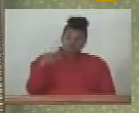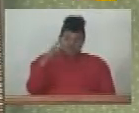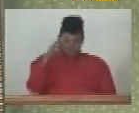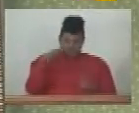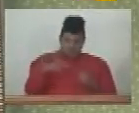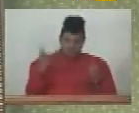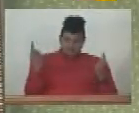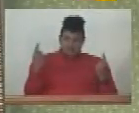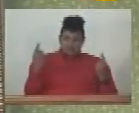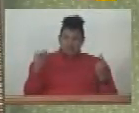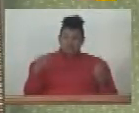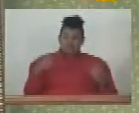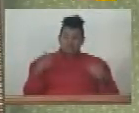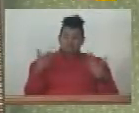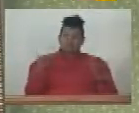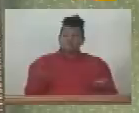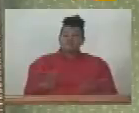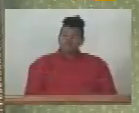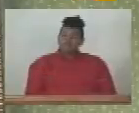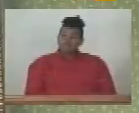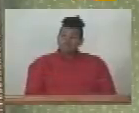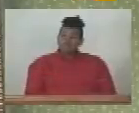Those against? Ayes have it.